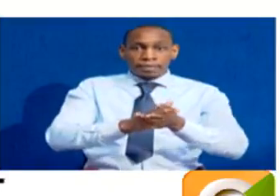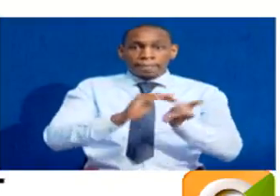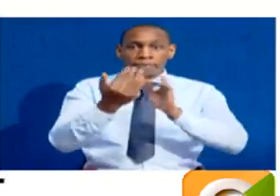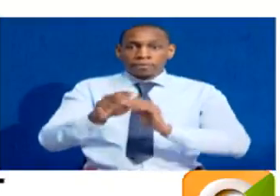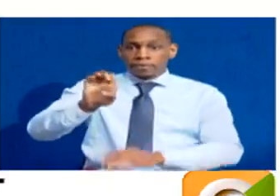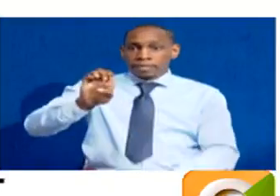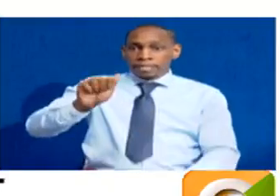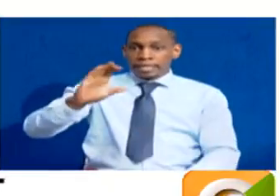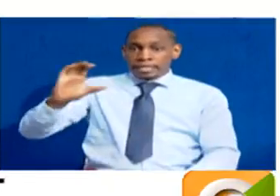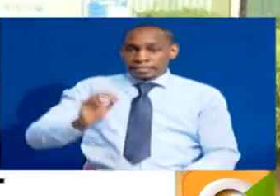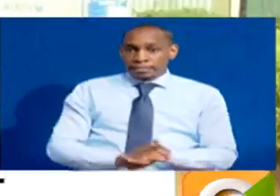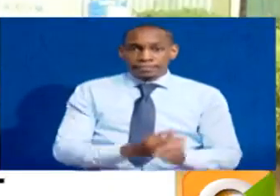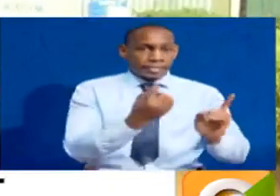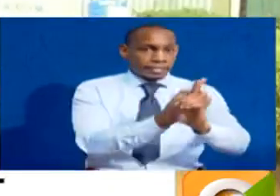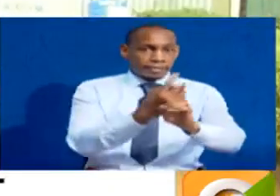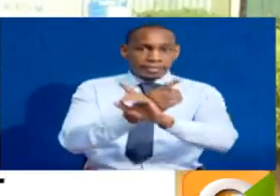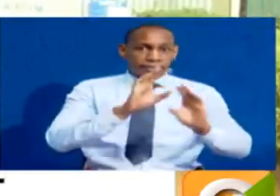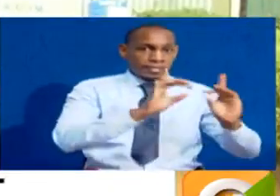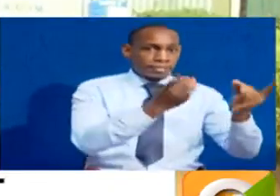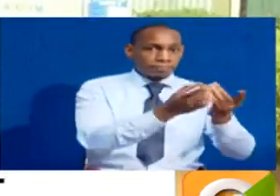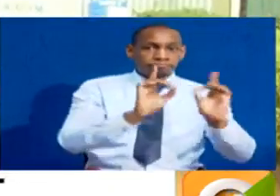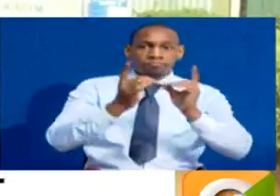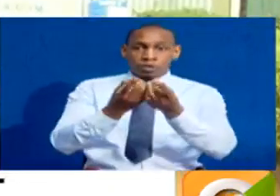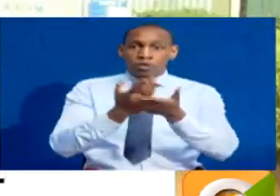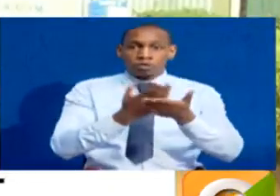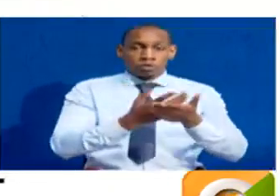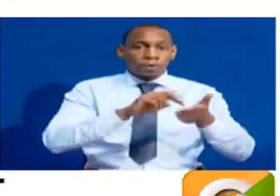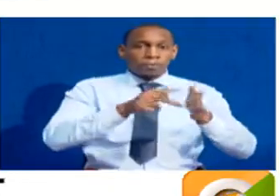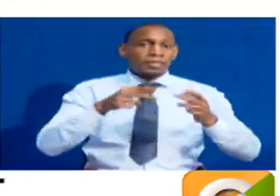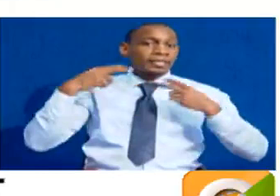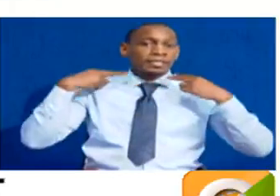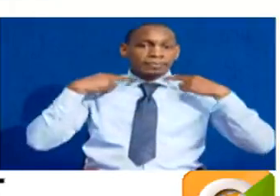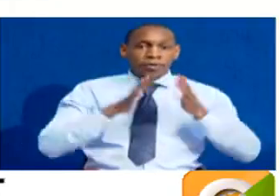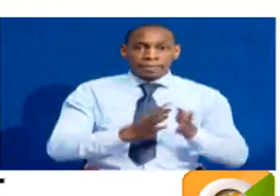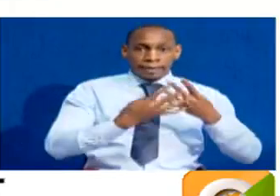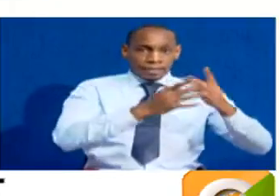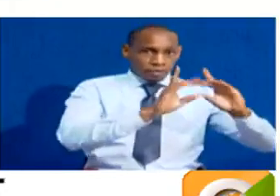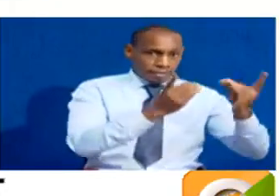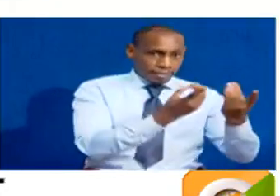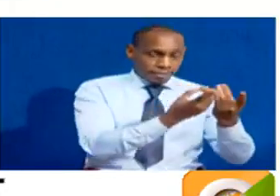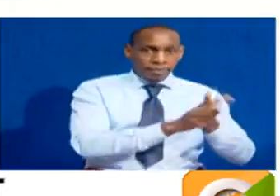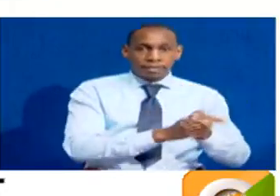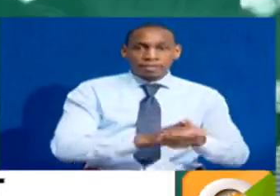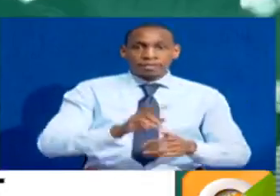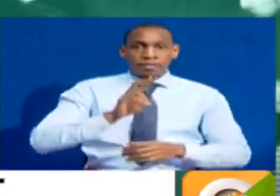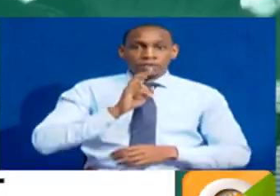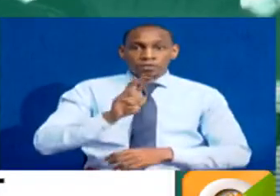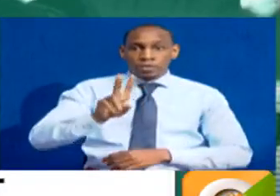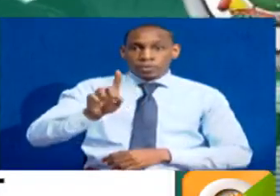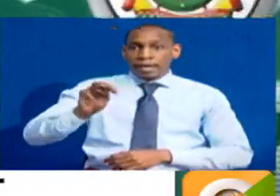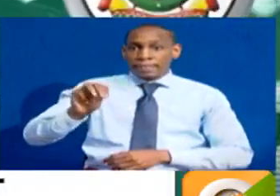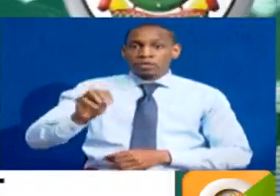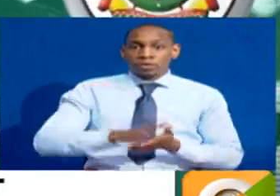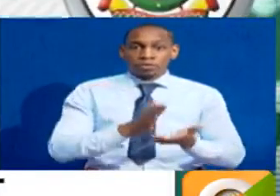ESCC. And as several departments remain guilty of stalled projects, the prisons department has at least 21 million